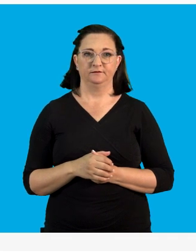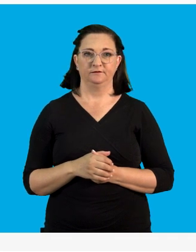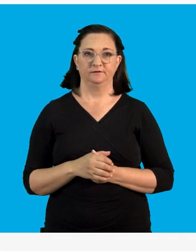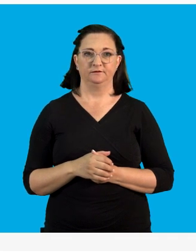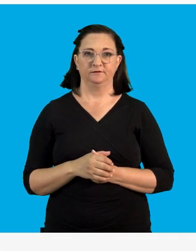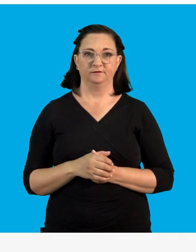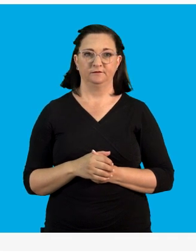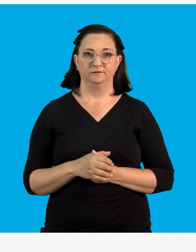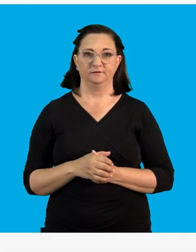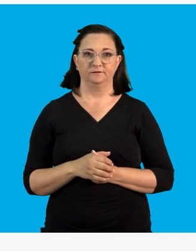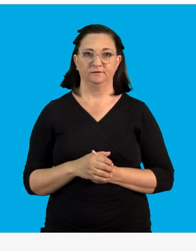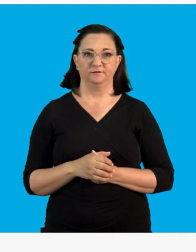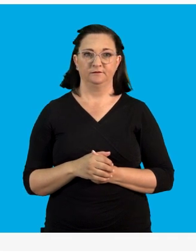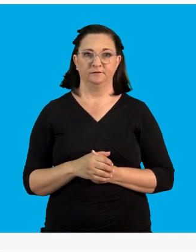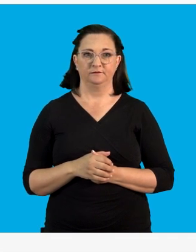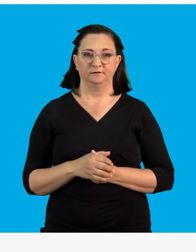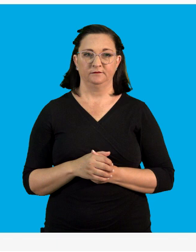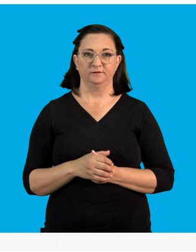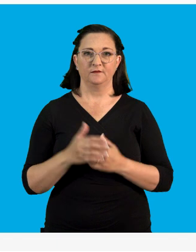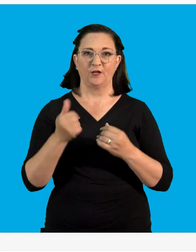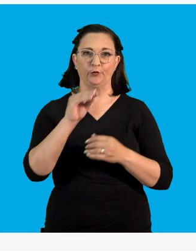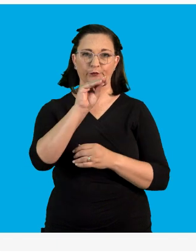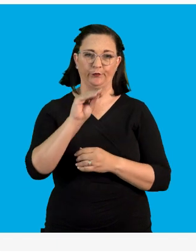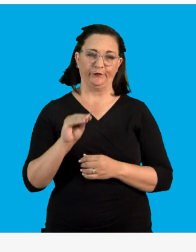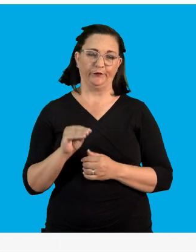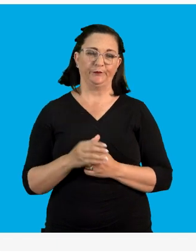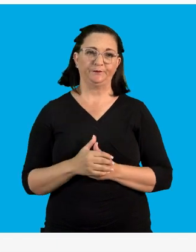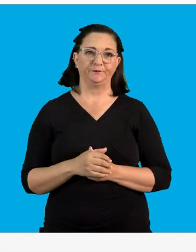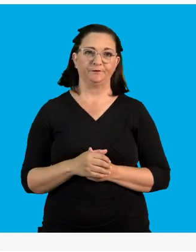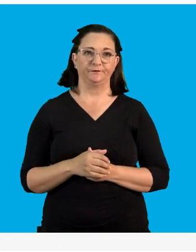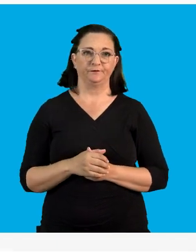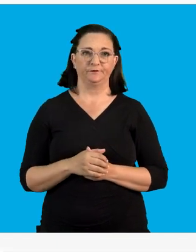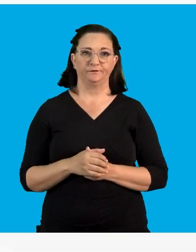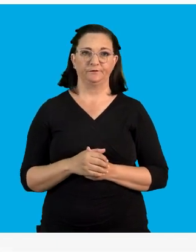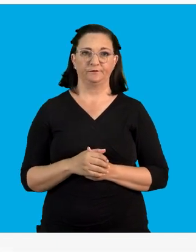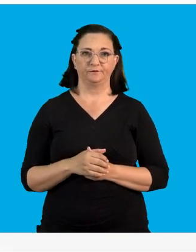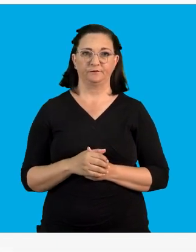for angle D. Let's move the protractor around